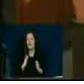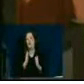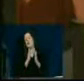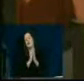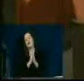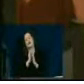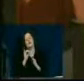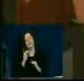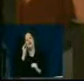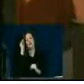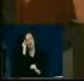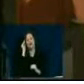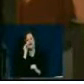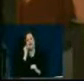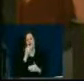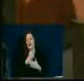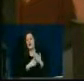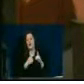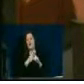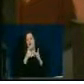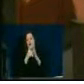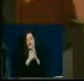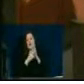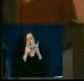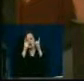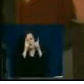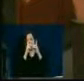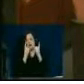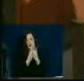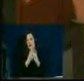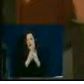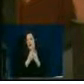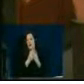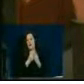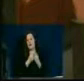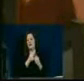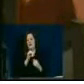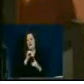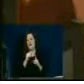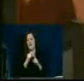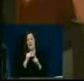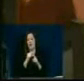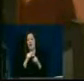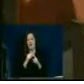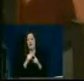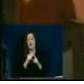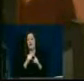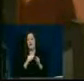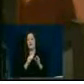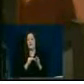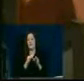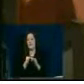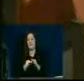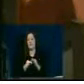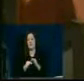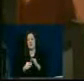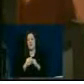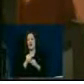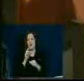opinion. That what did come from our law department, and it was over the word extension and renewal.